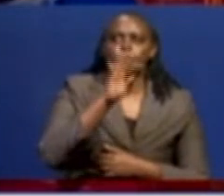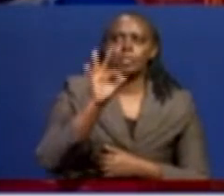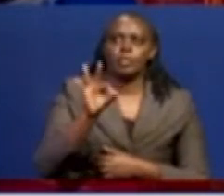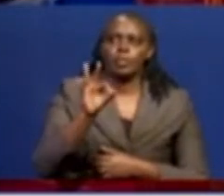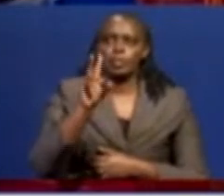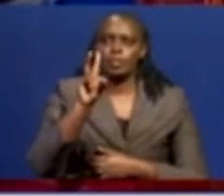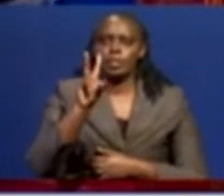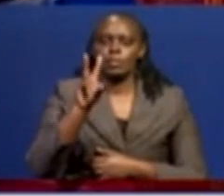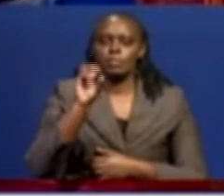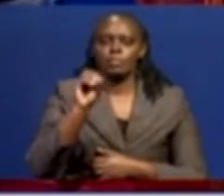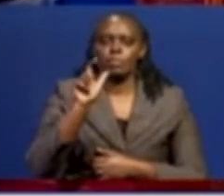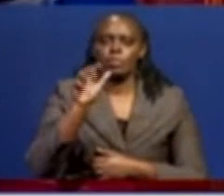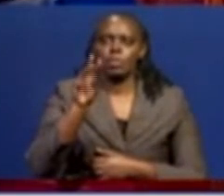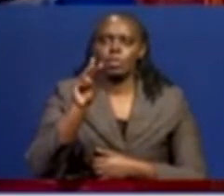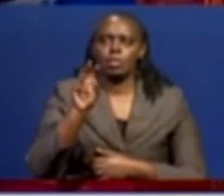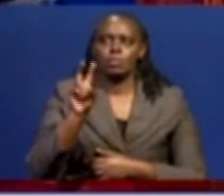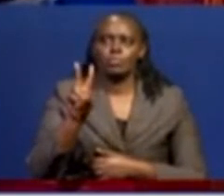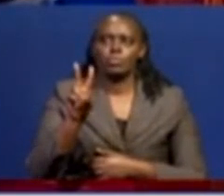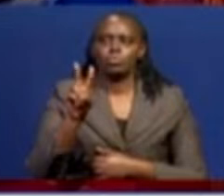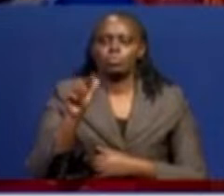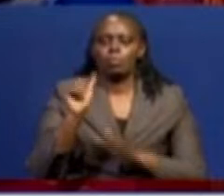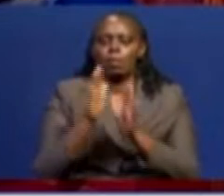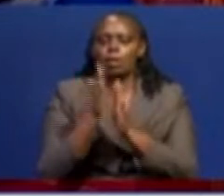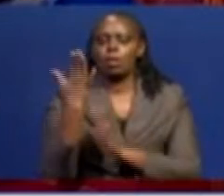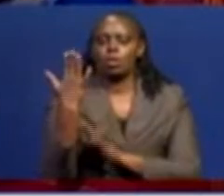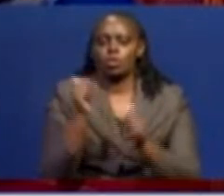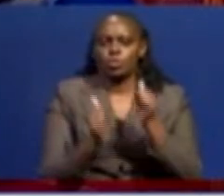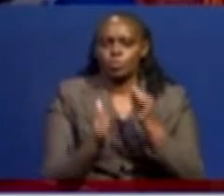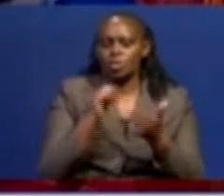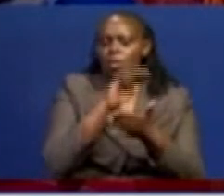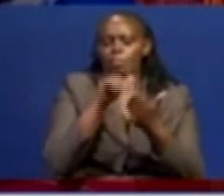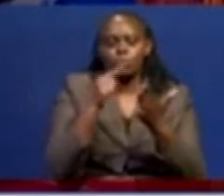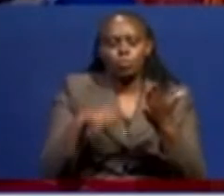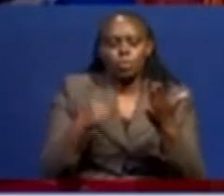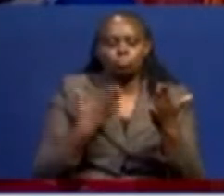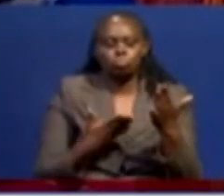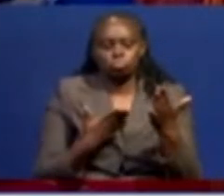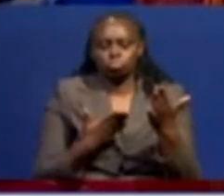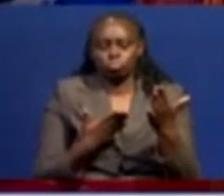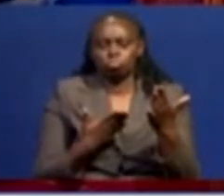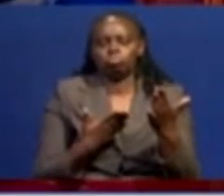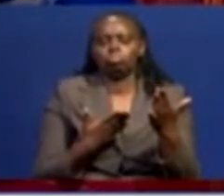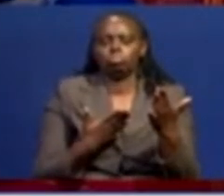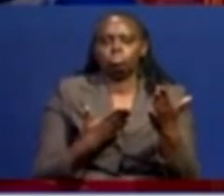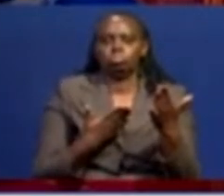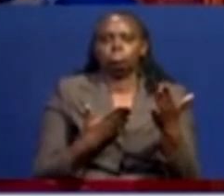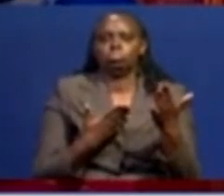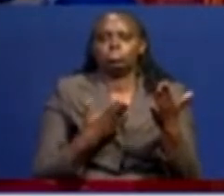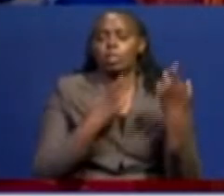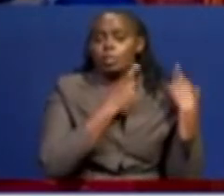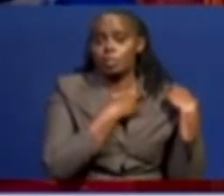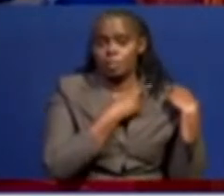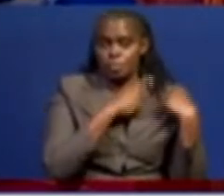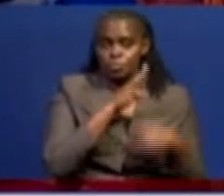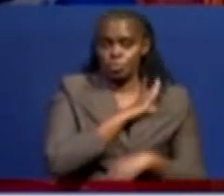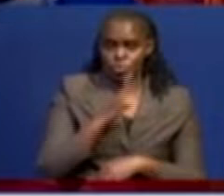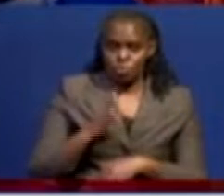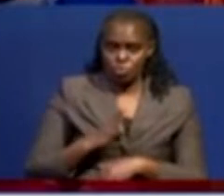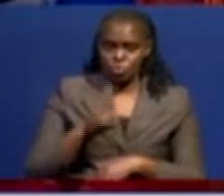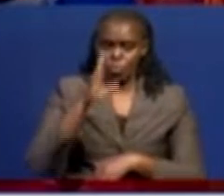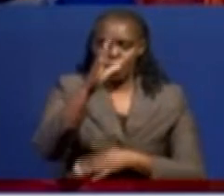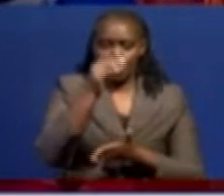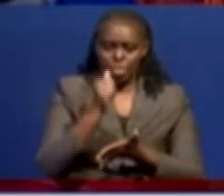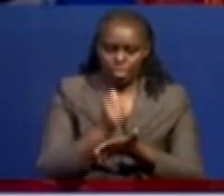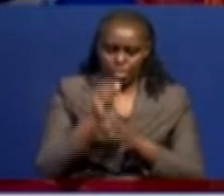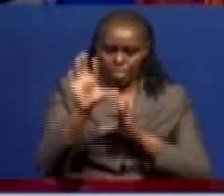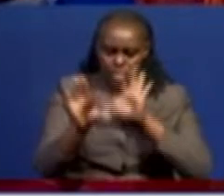Page 43 of volume 2. What is that document about? It is the responsibility of